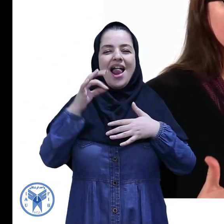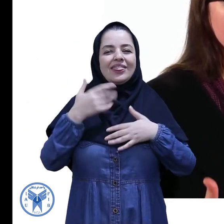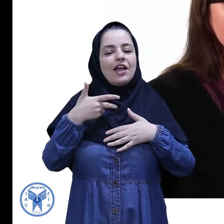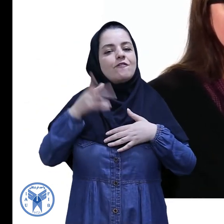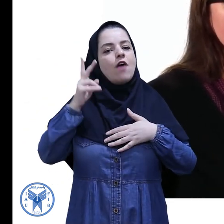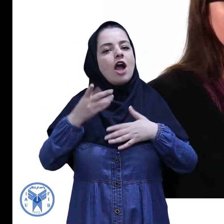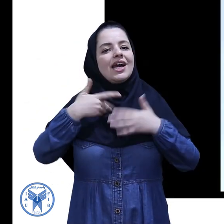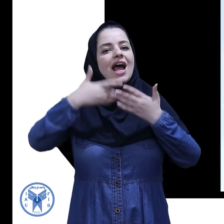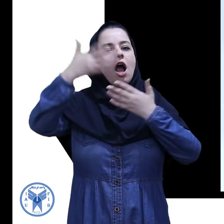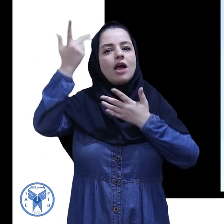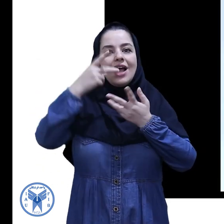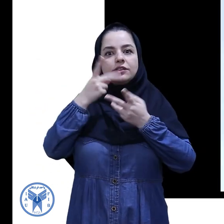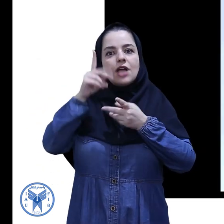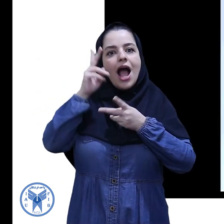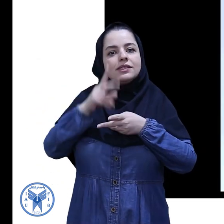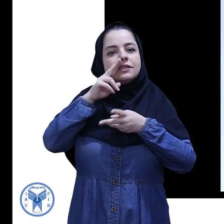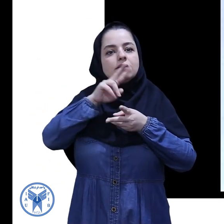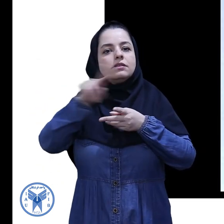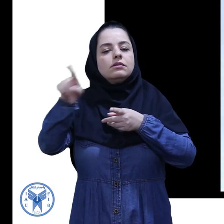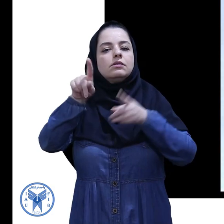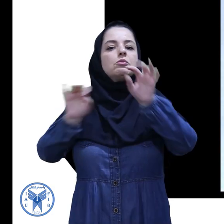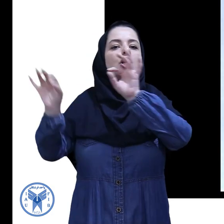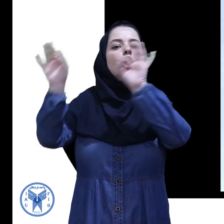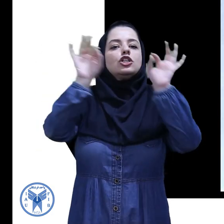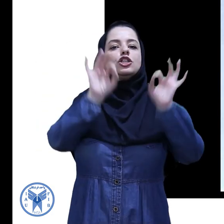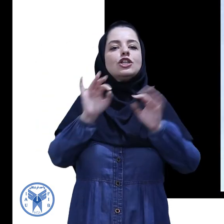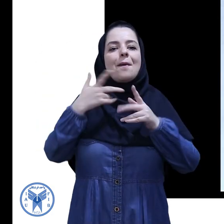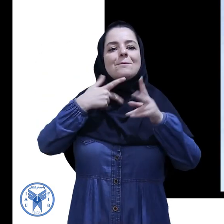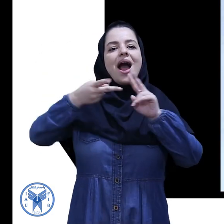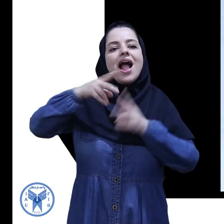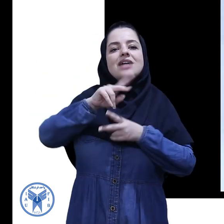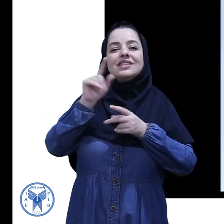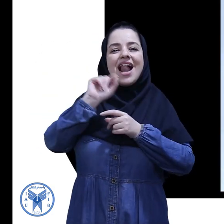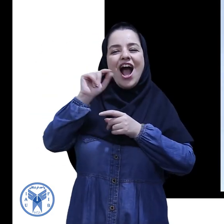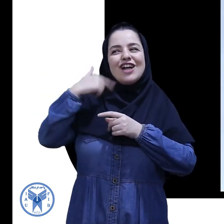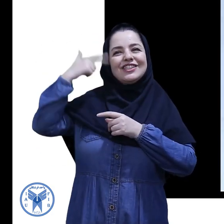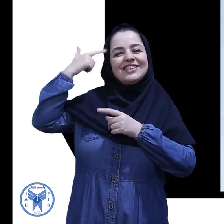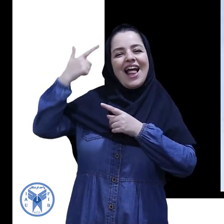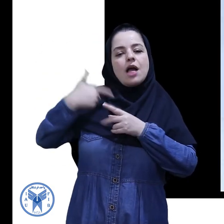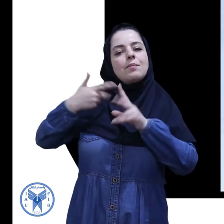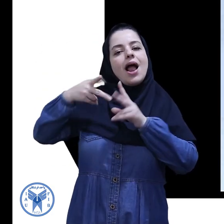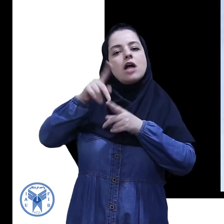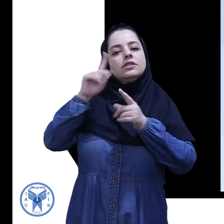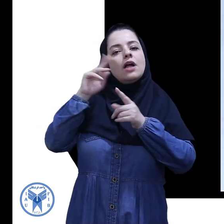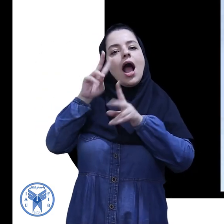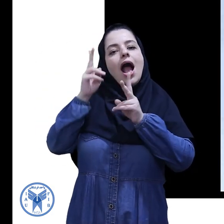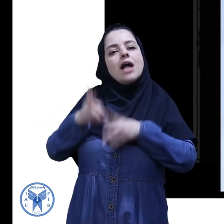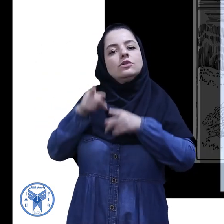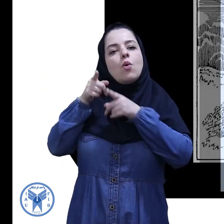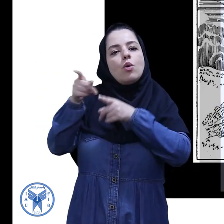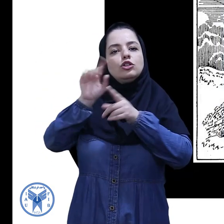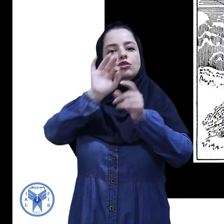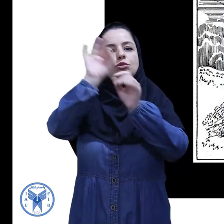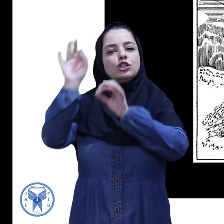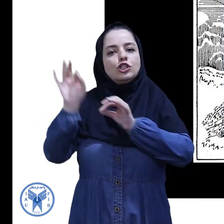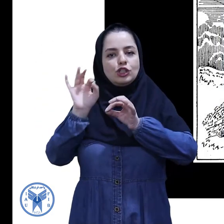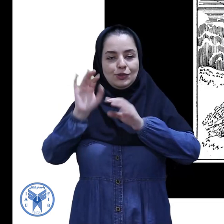much more objective portraits of individuals, unlike paintings, which were very subjective.